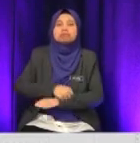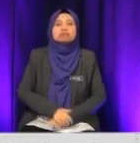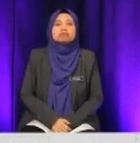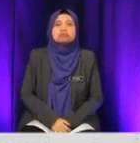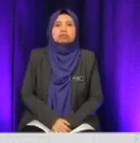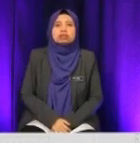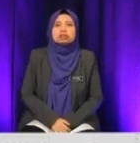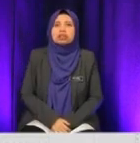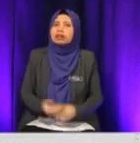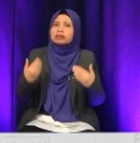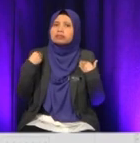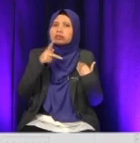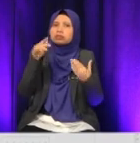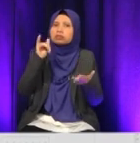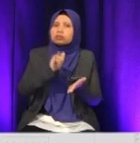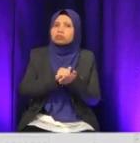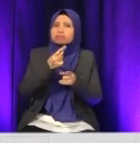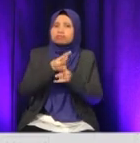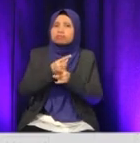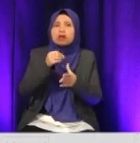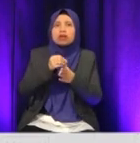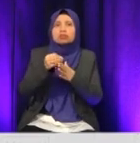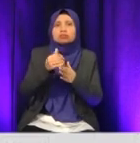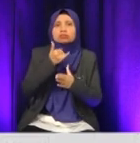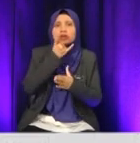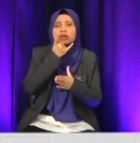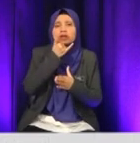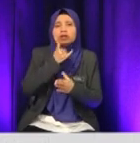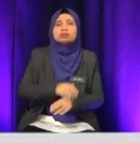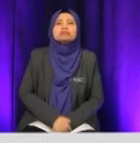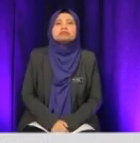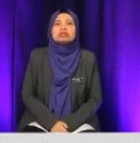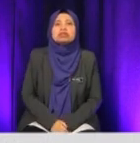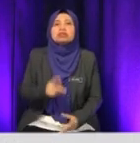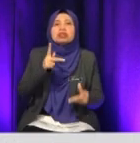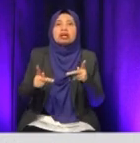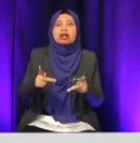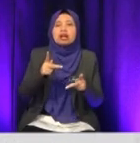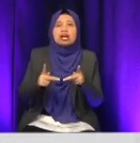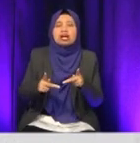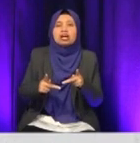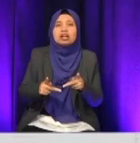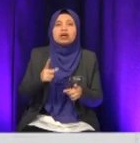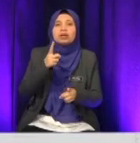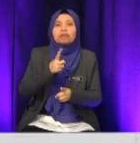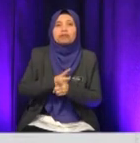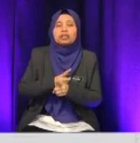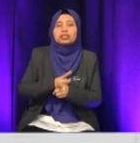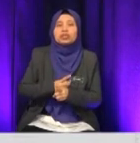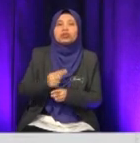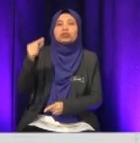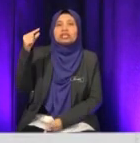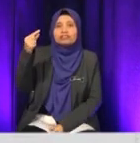correct definition for social welfare? If you think it's the correct one, please put up your green card. If you think that's a false one, please put up a red